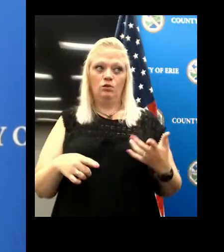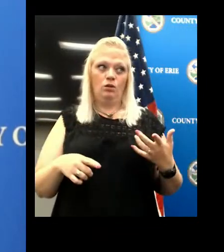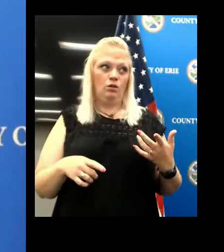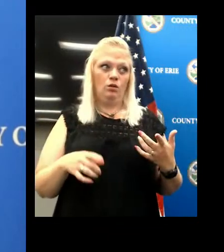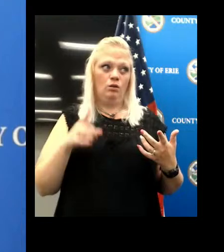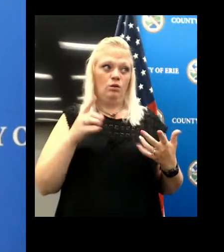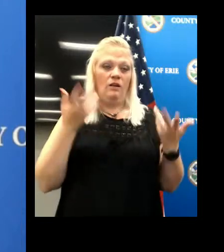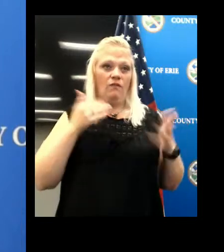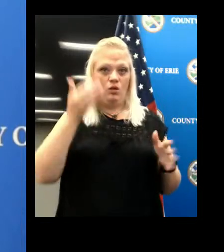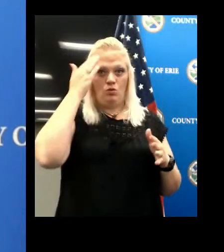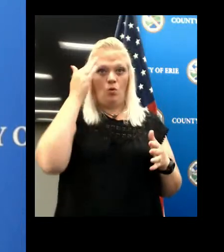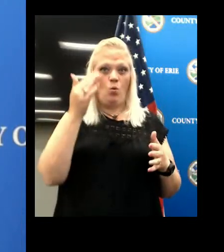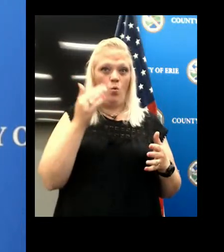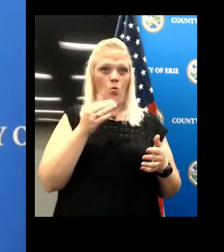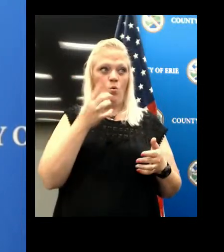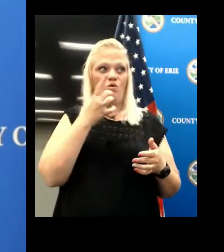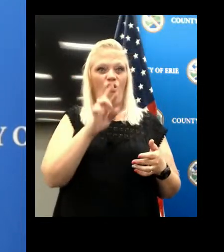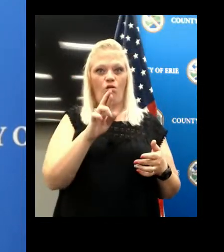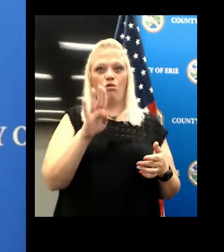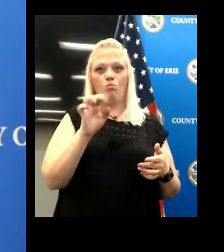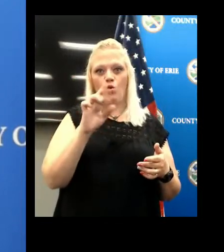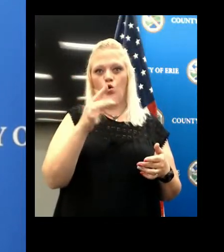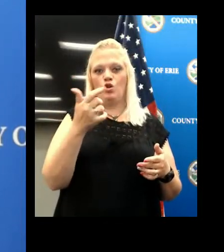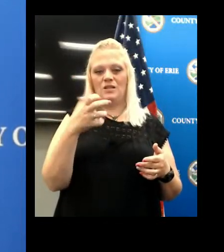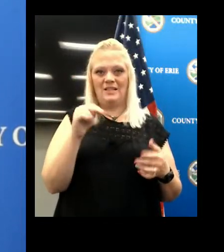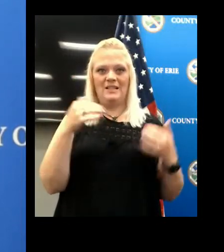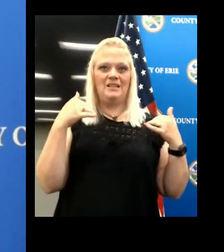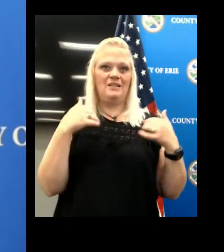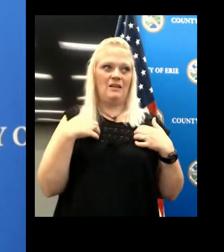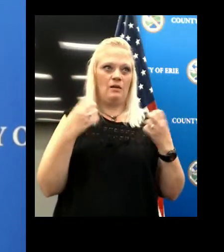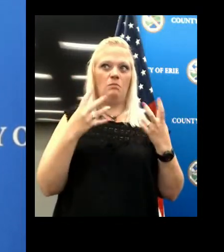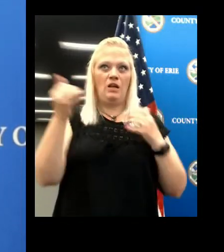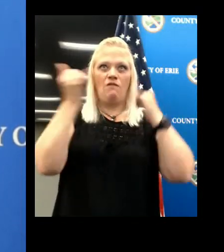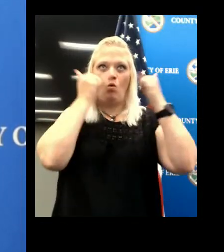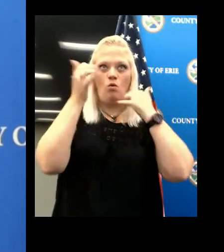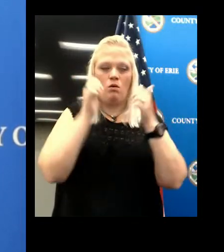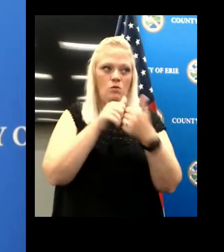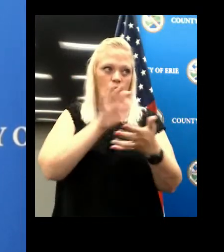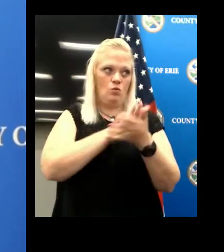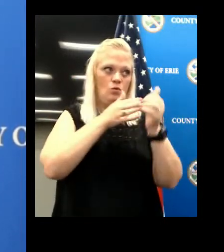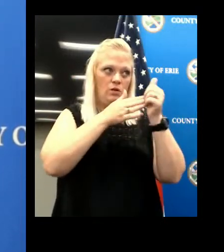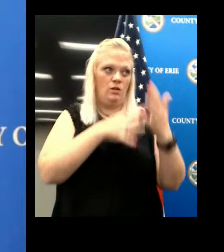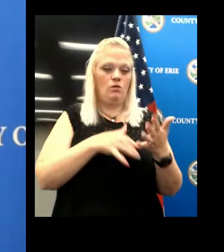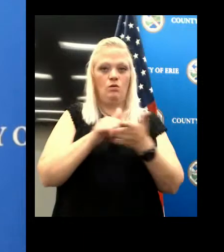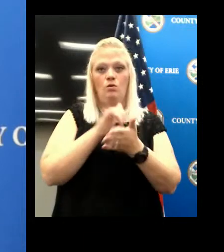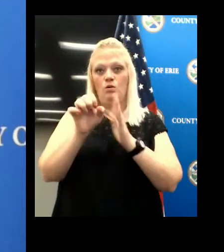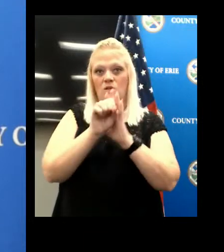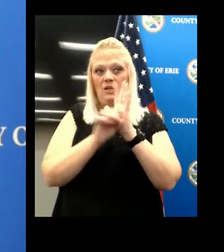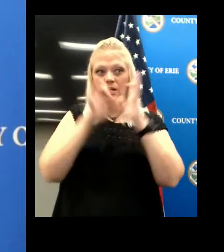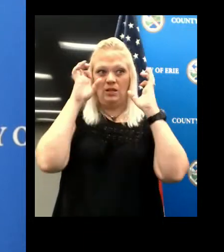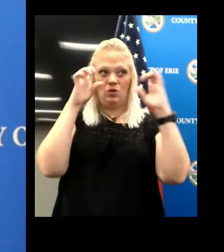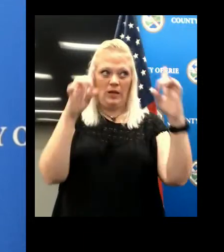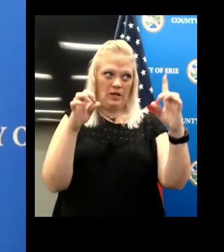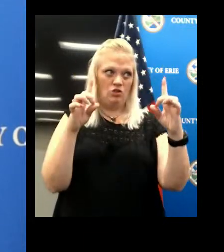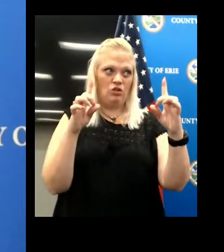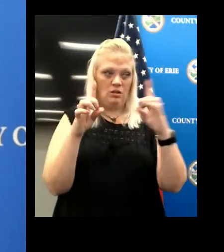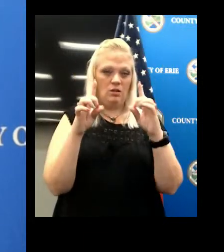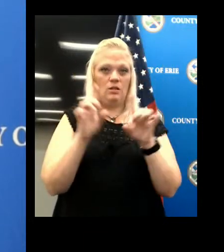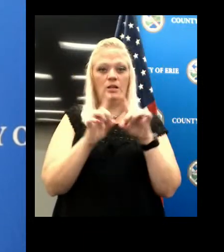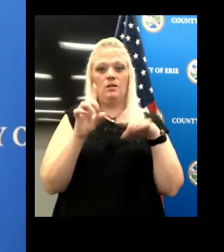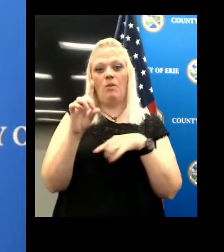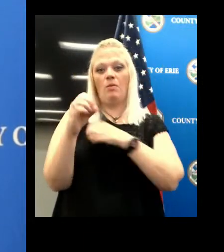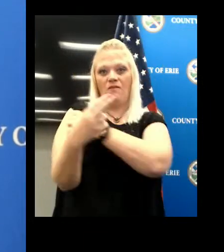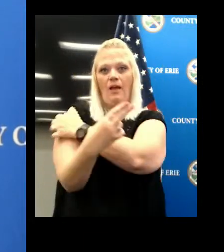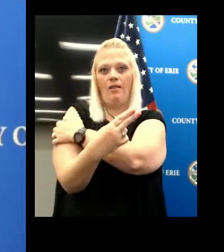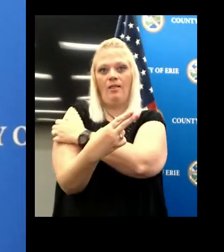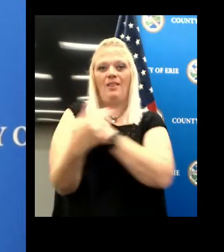know that Dr. Burstein has been on a lot of calls with a lot of school leaders, as well as New York State Education and New York State Department of Health, been